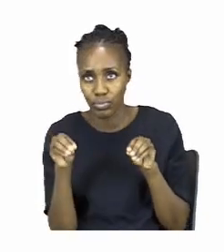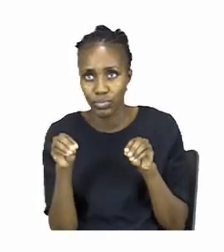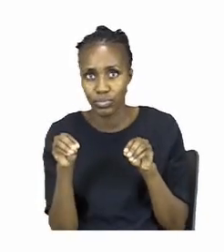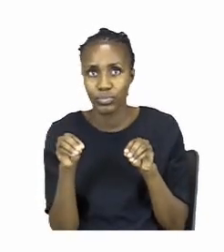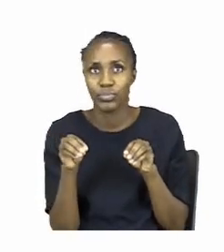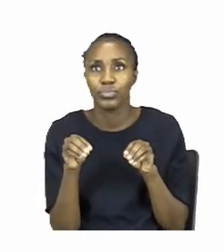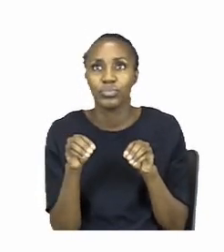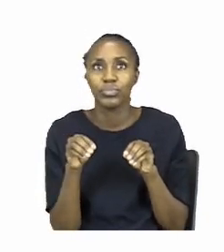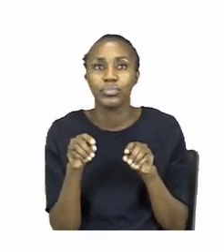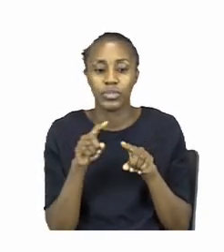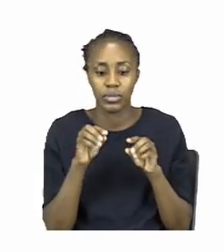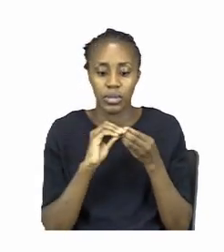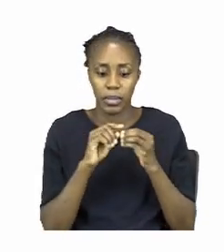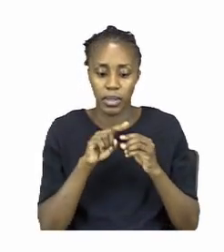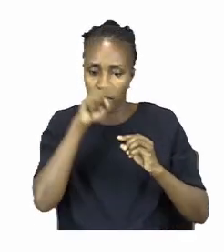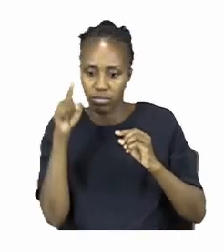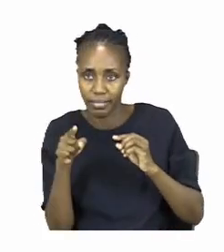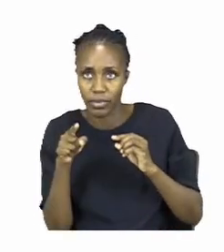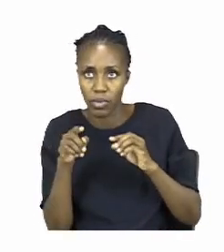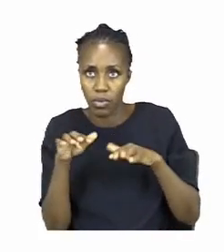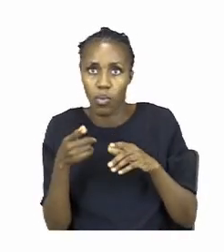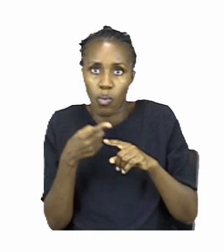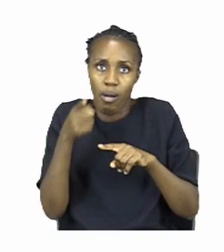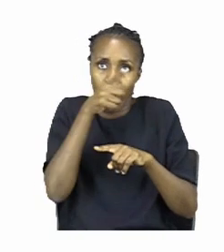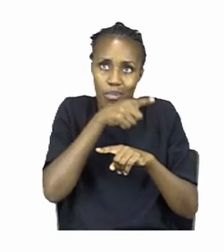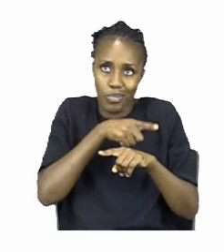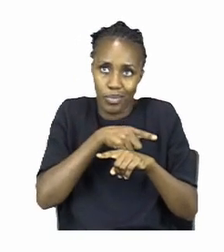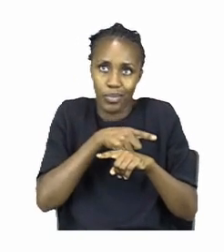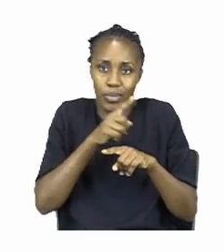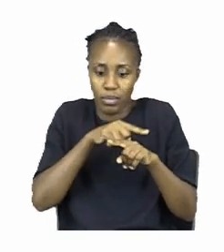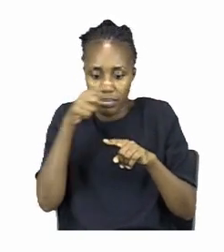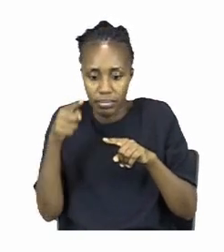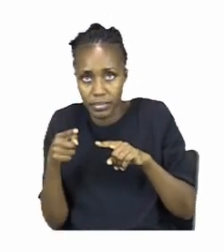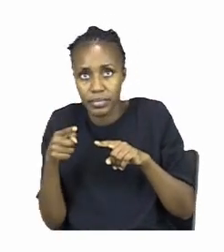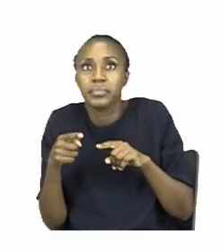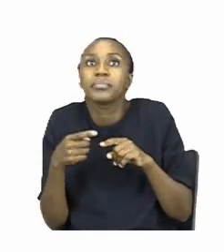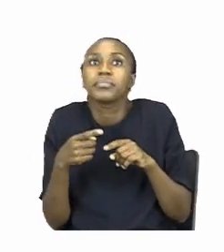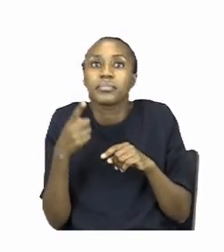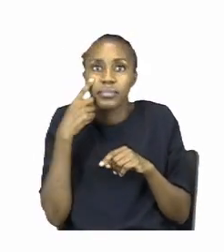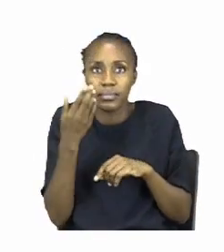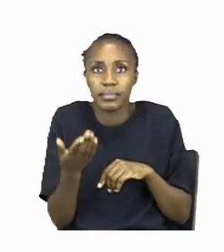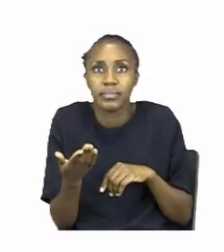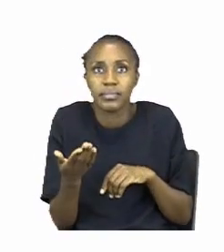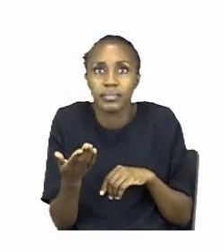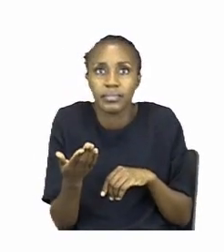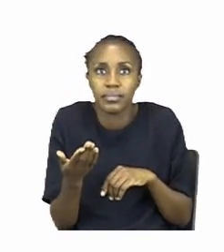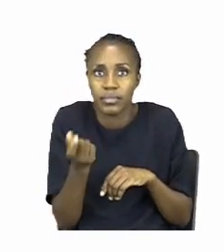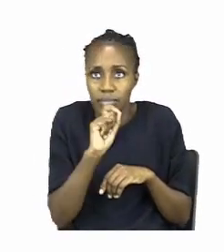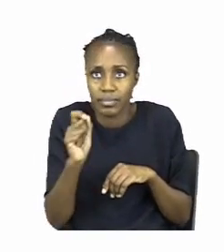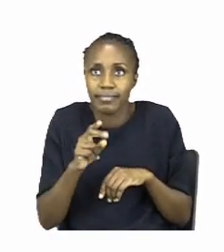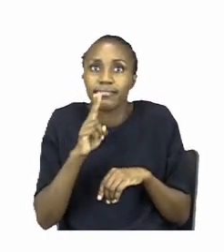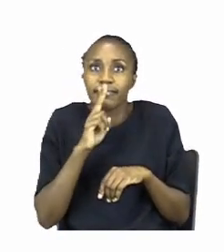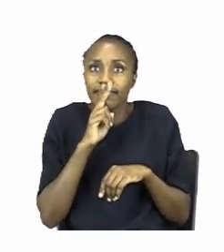we have to round off to the nearest 10. And then you will see you have to write your